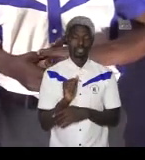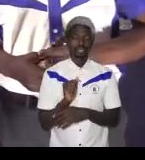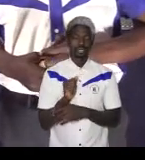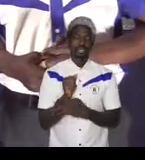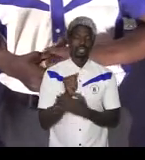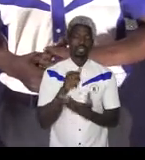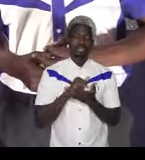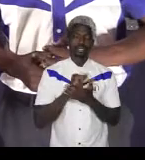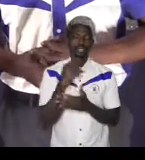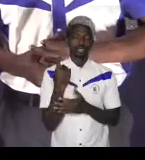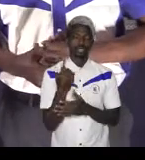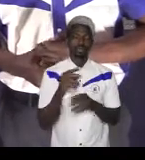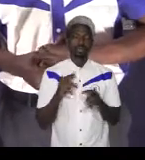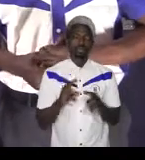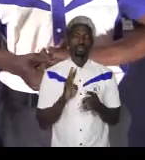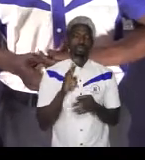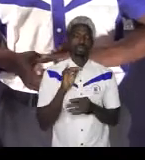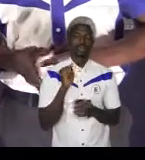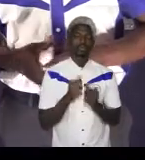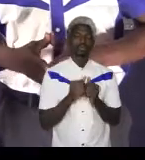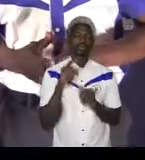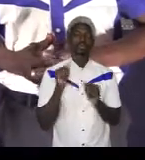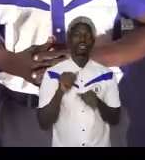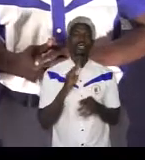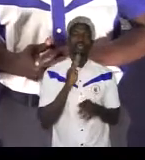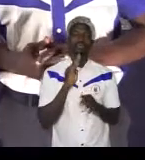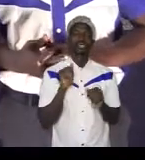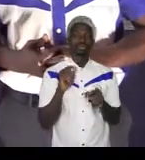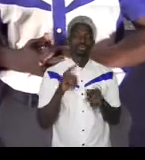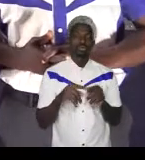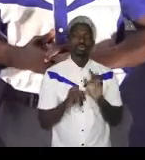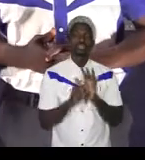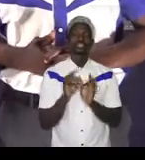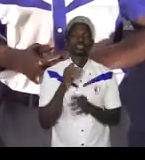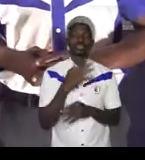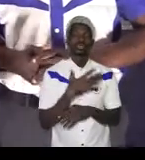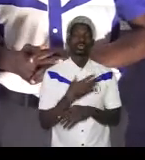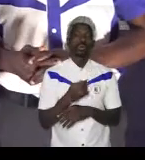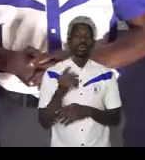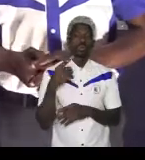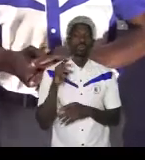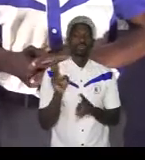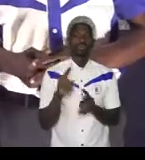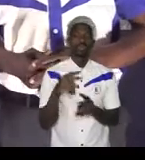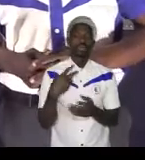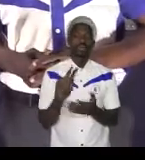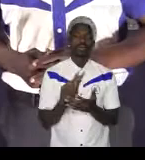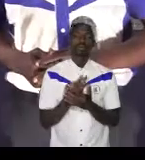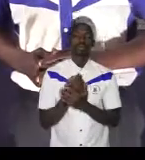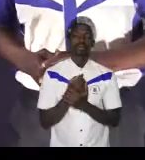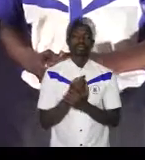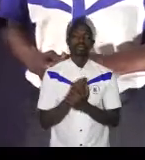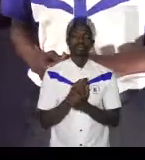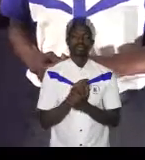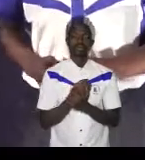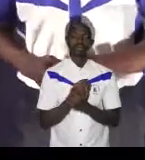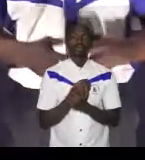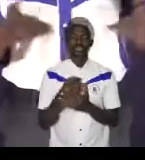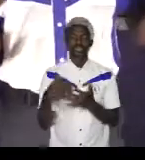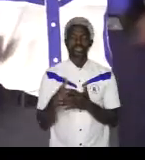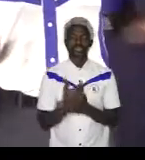education authority. That is the only way by which you can be able to identify you and appraise you